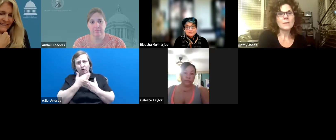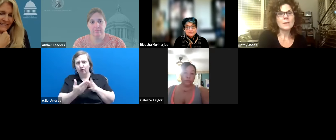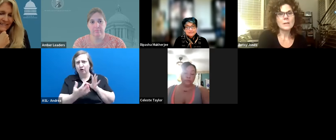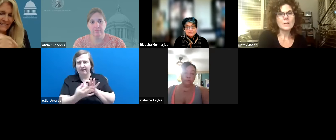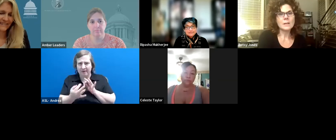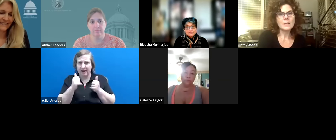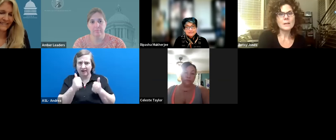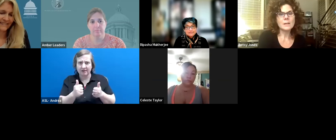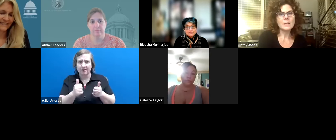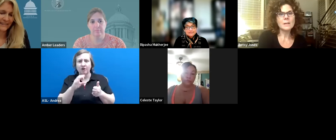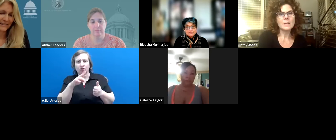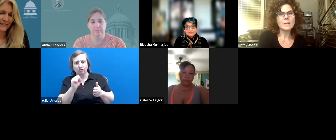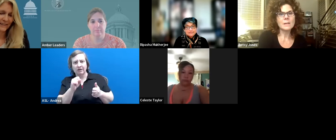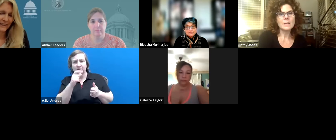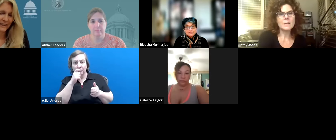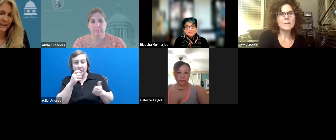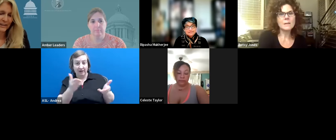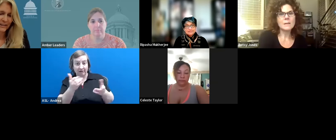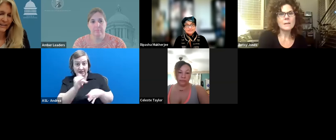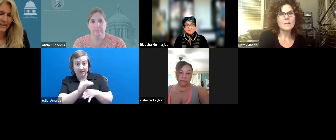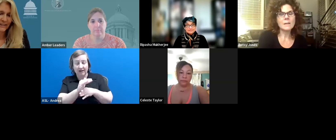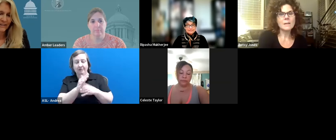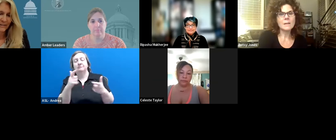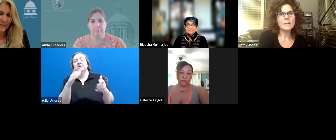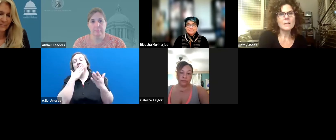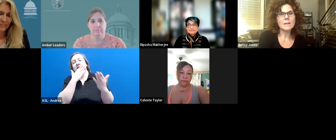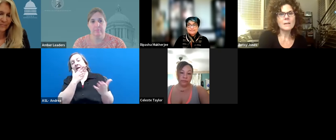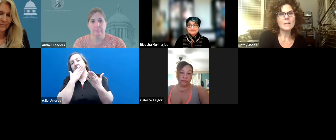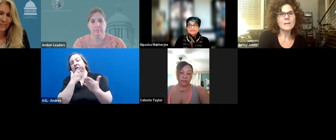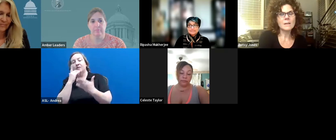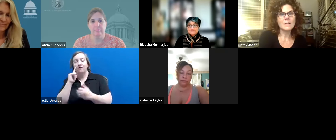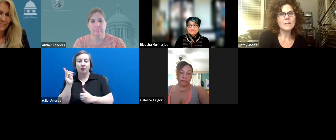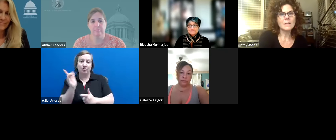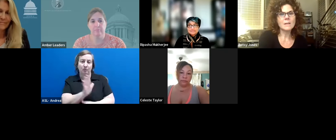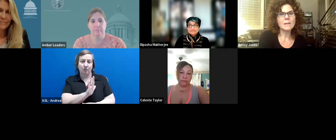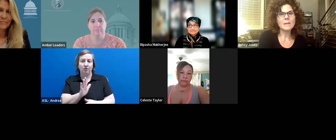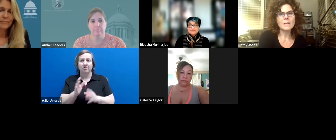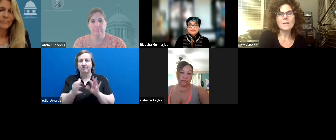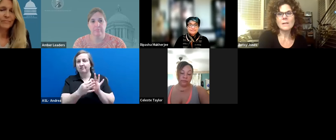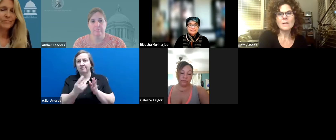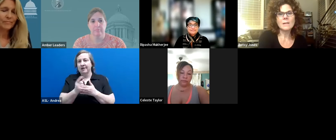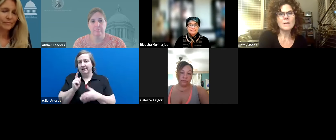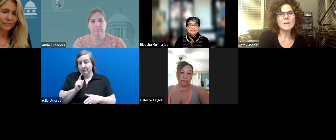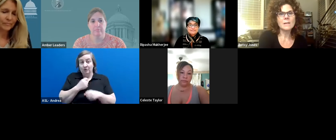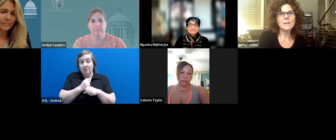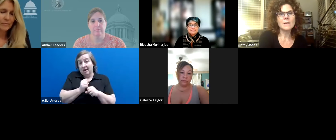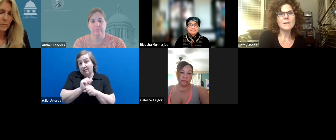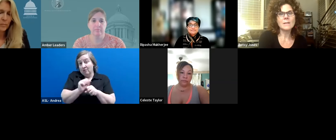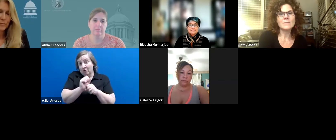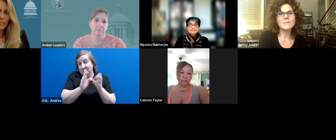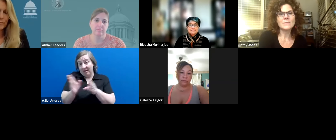those CRIS committee members who are here tonight, big thank you to all of you for your contributions last week to making this work plan a really good